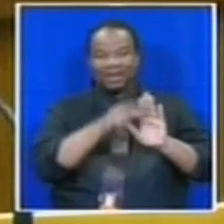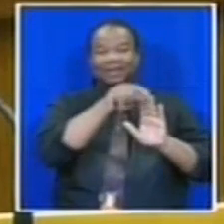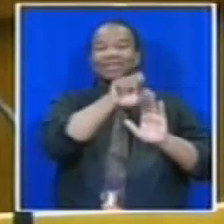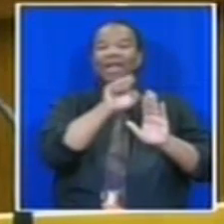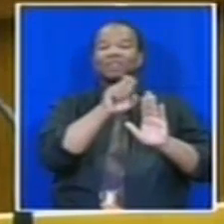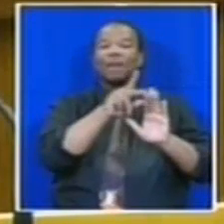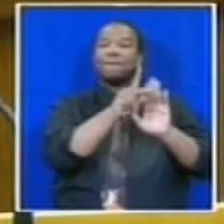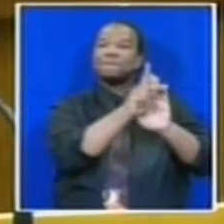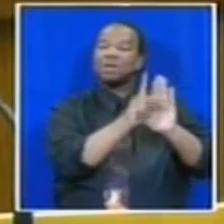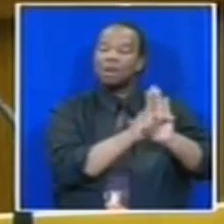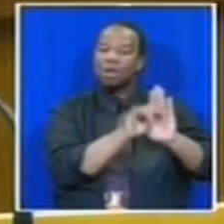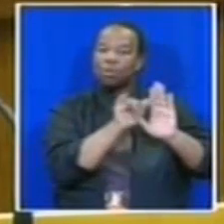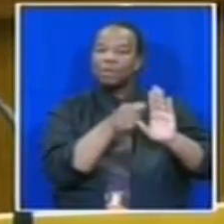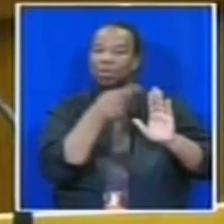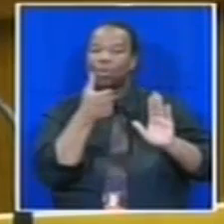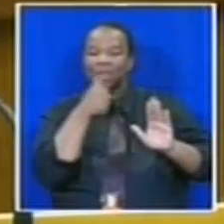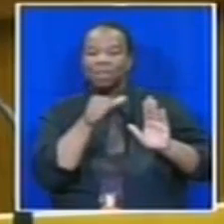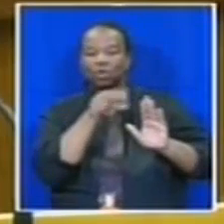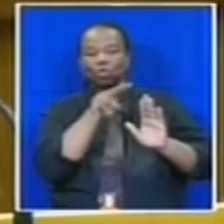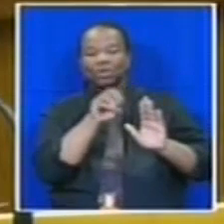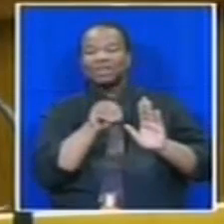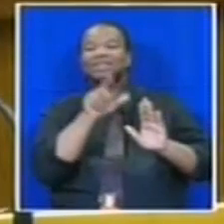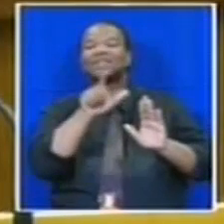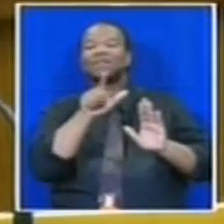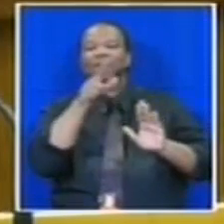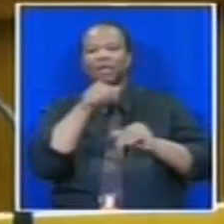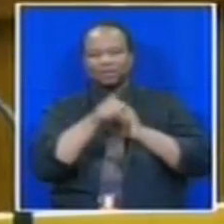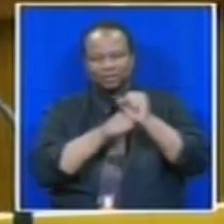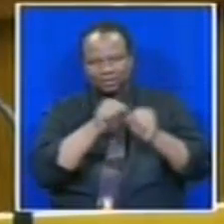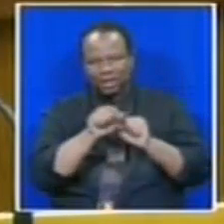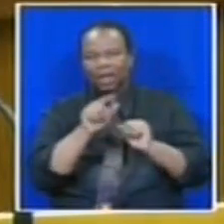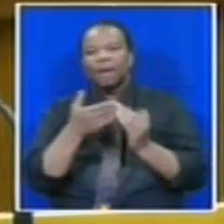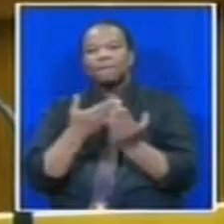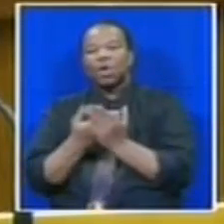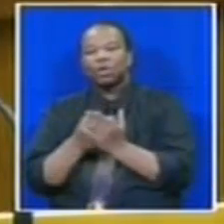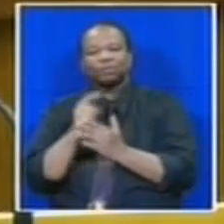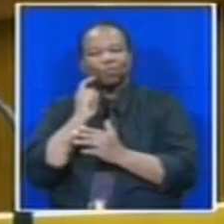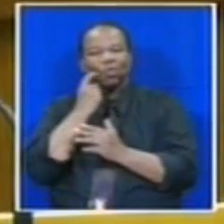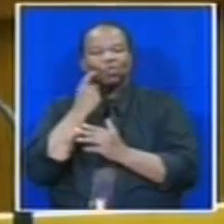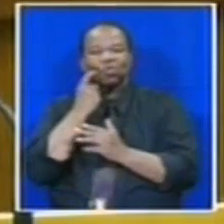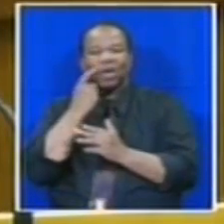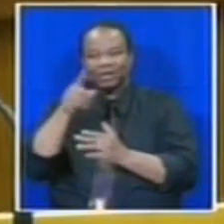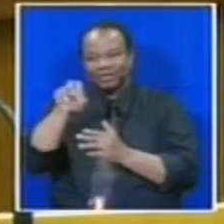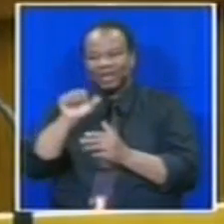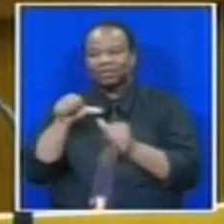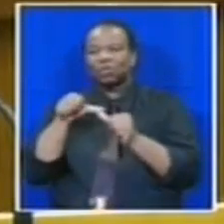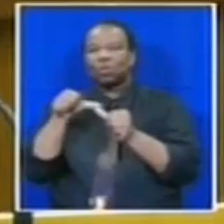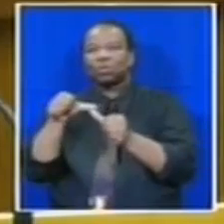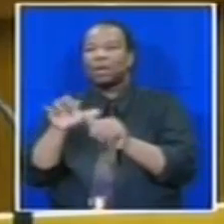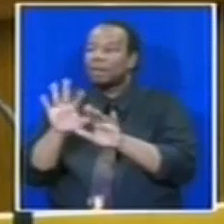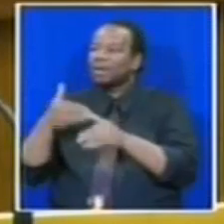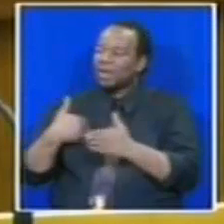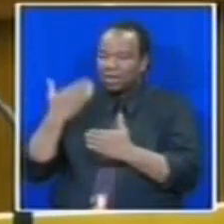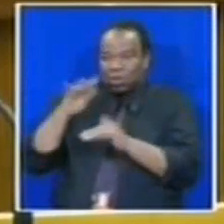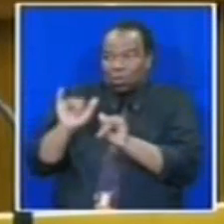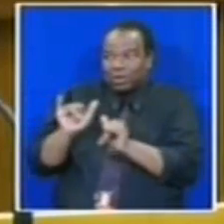in 2017. Consultations on this and the proposed sugar tax are continuing. I know you're anxiously waiting for the sugar